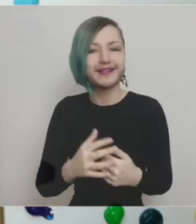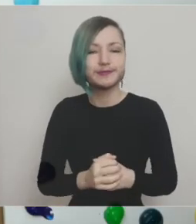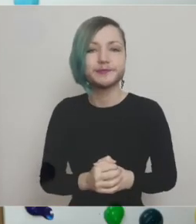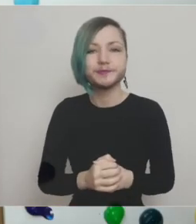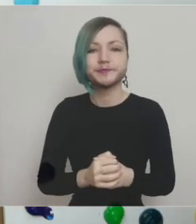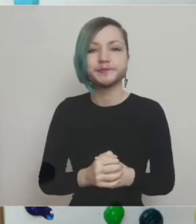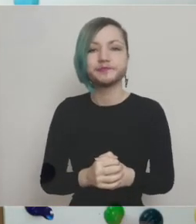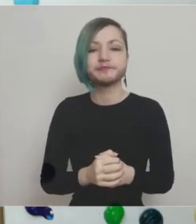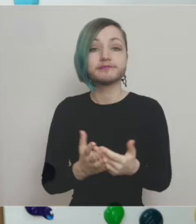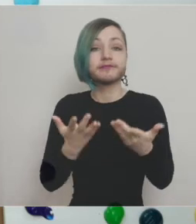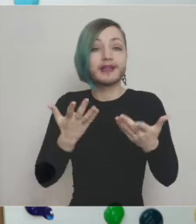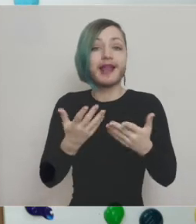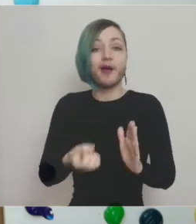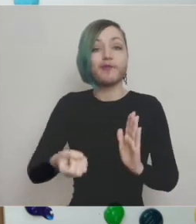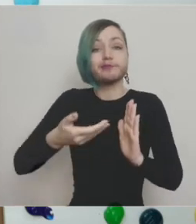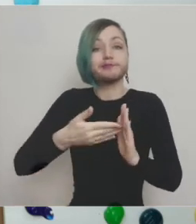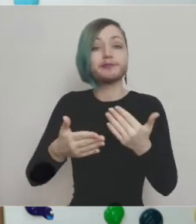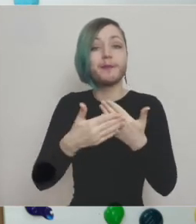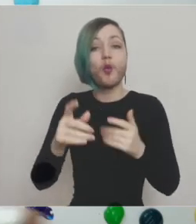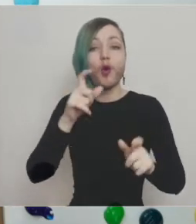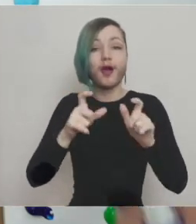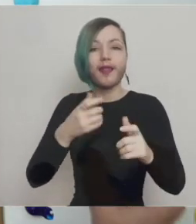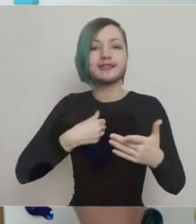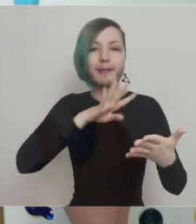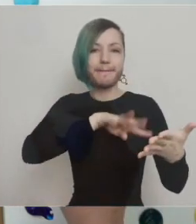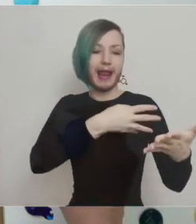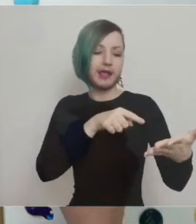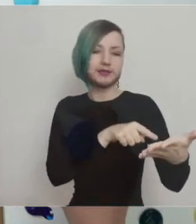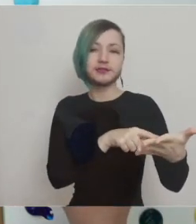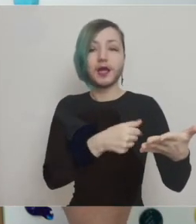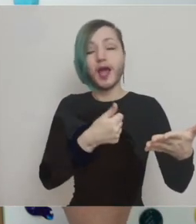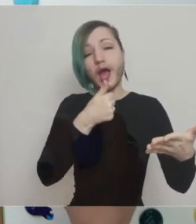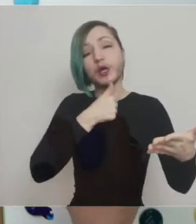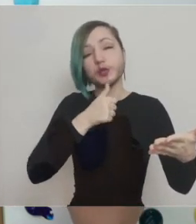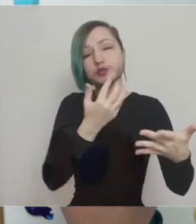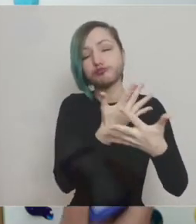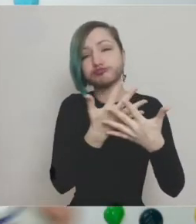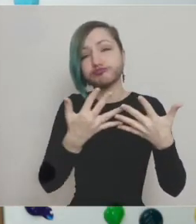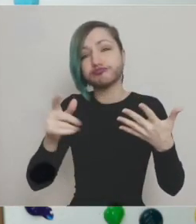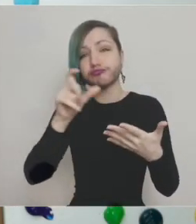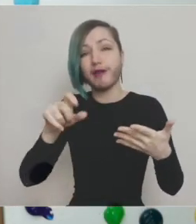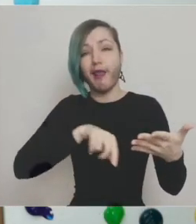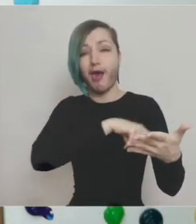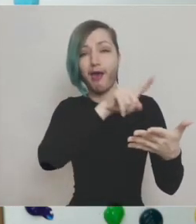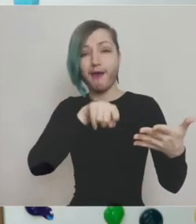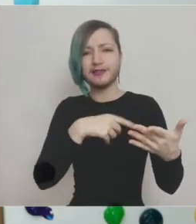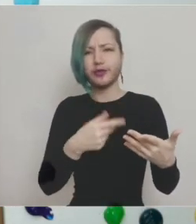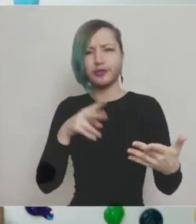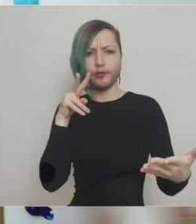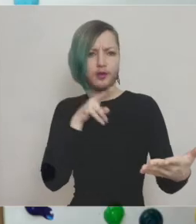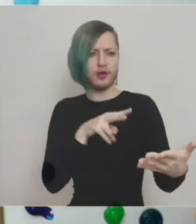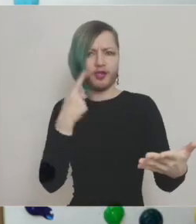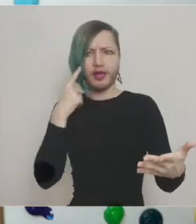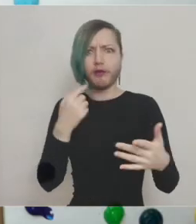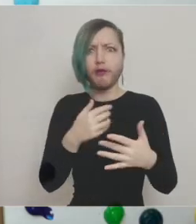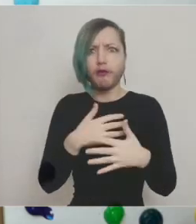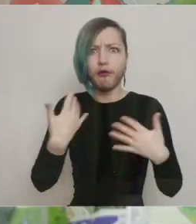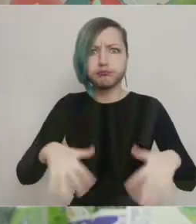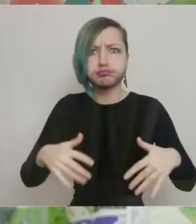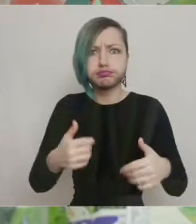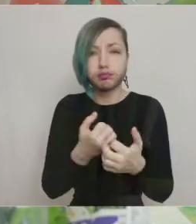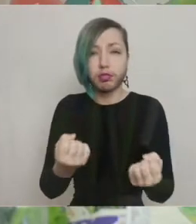now I'll add a few more colors to my palette. I do use a lot of colors, so if you're looking at this and you think, wow, that looks a little